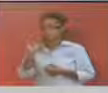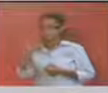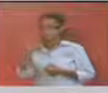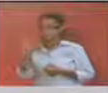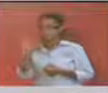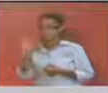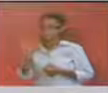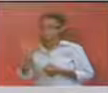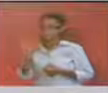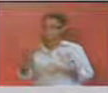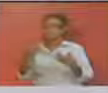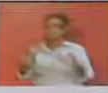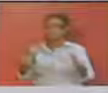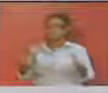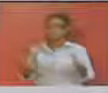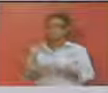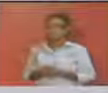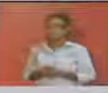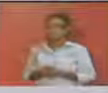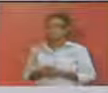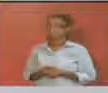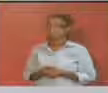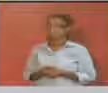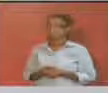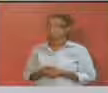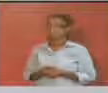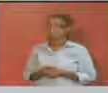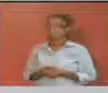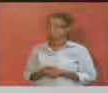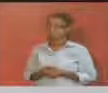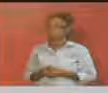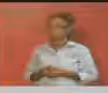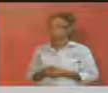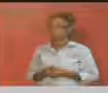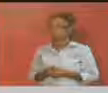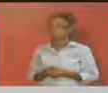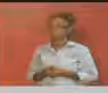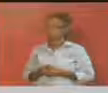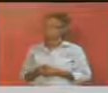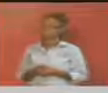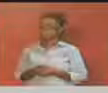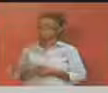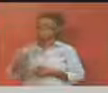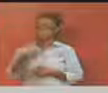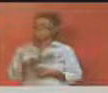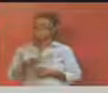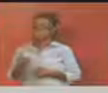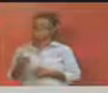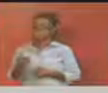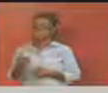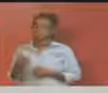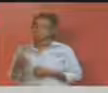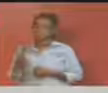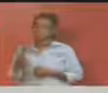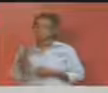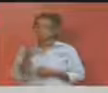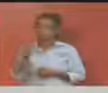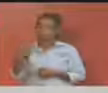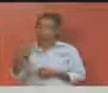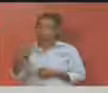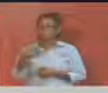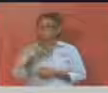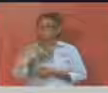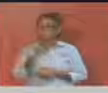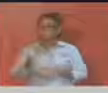And the question about a race. We cannot be too quick to bring